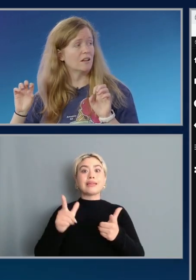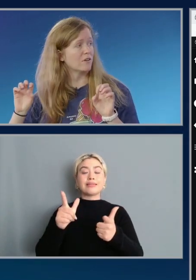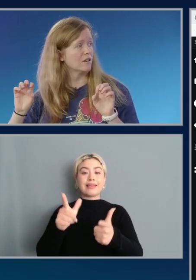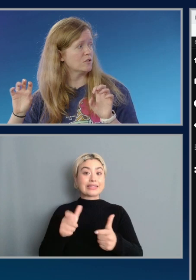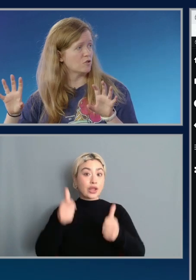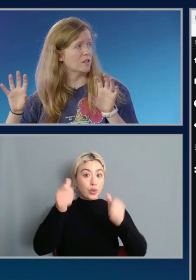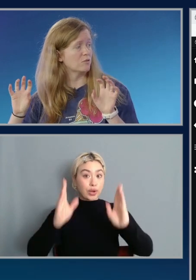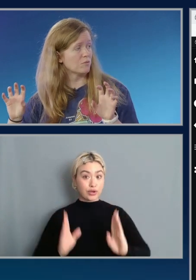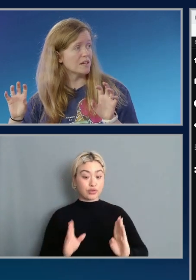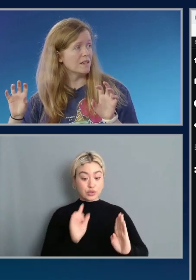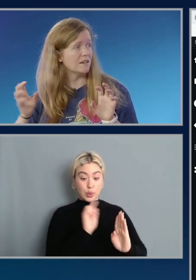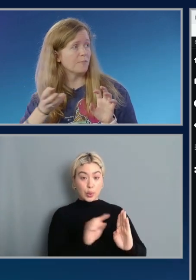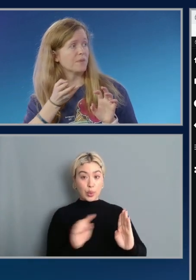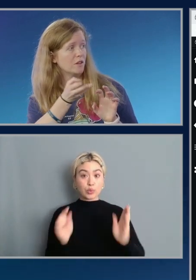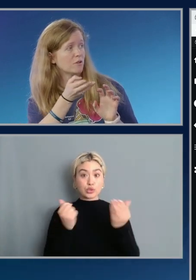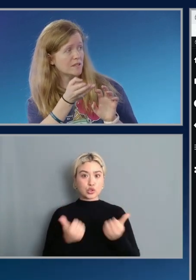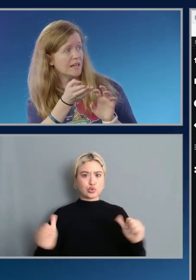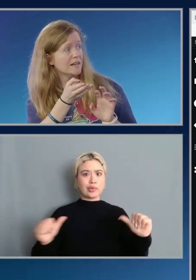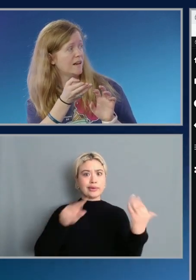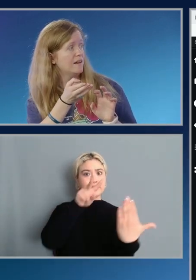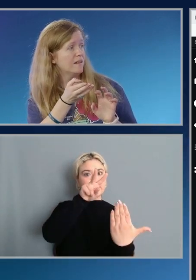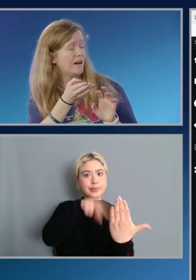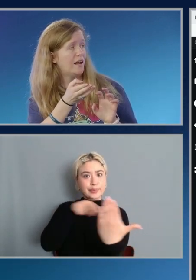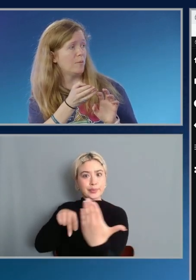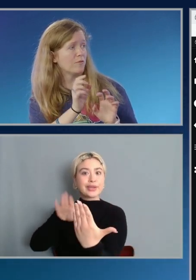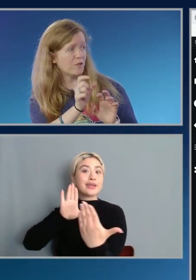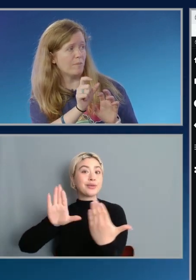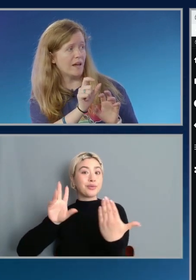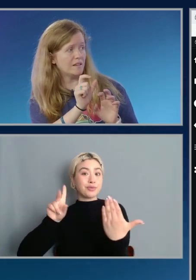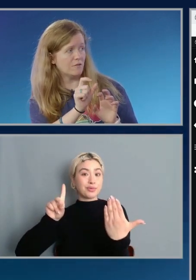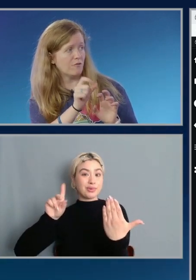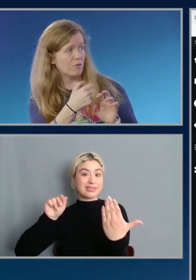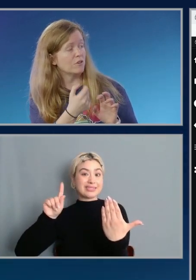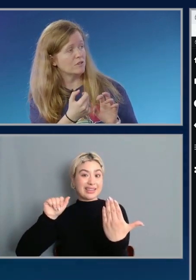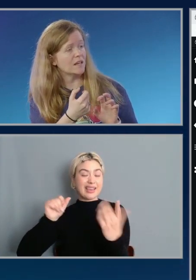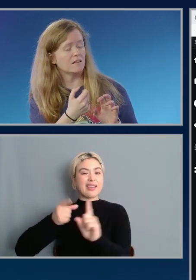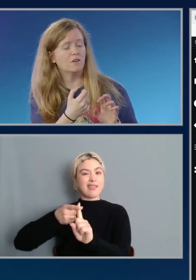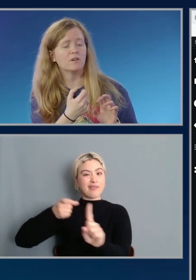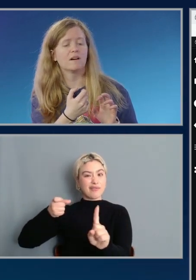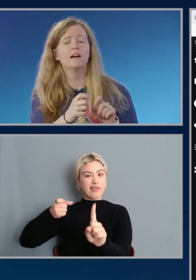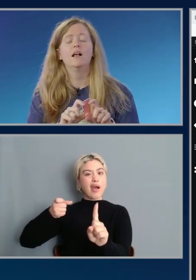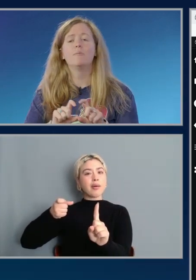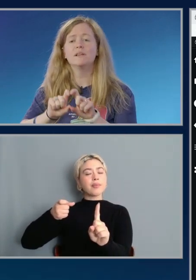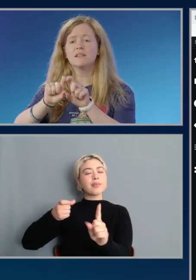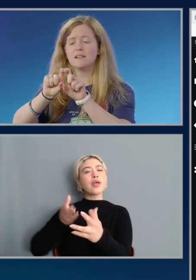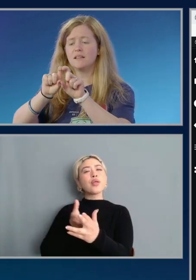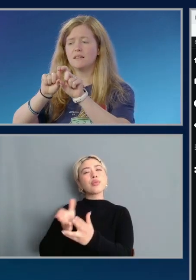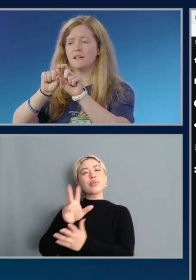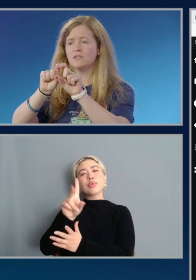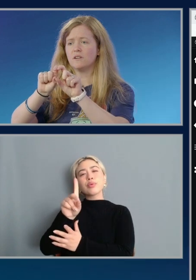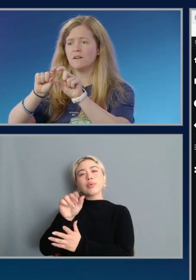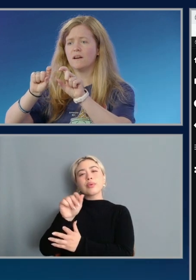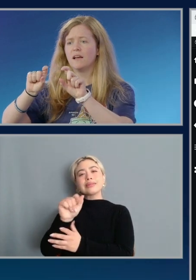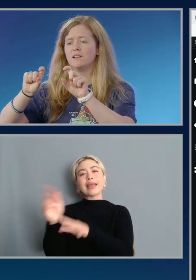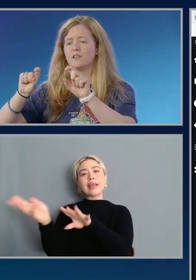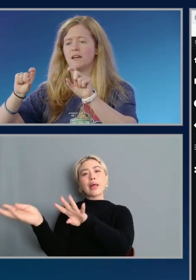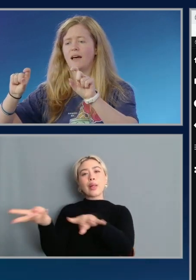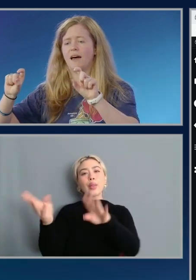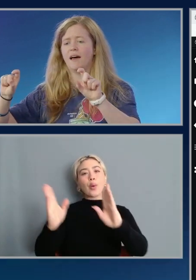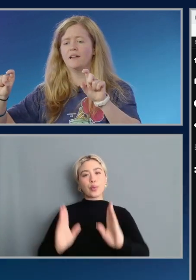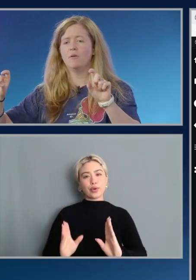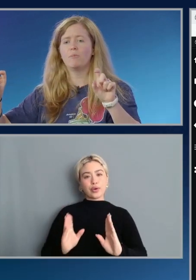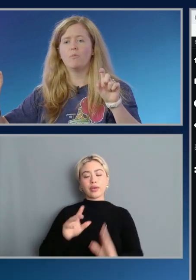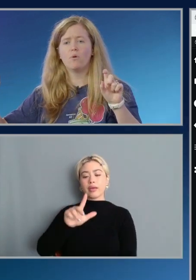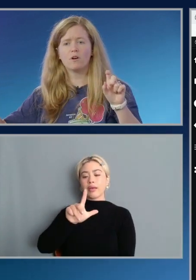those accelerators are trying to read your data from that through your data loader, basically Lustre is going